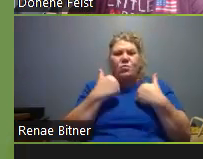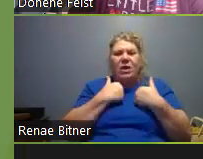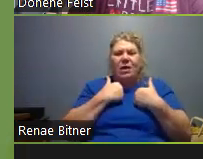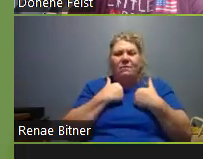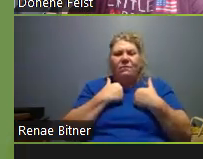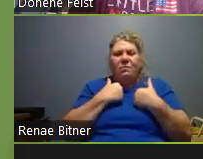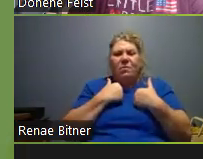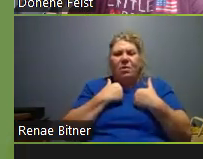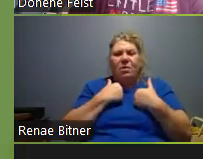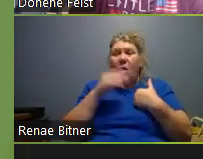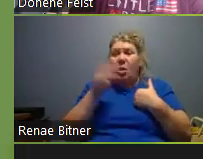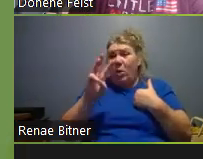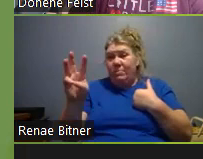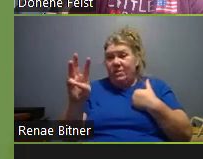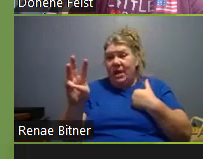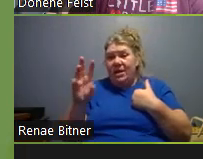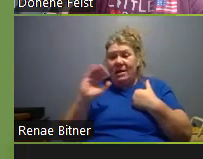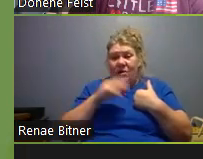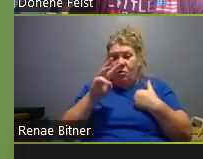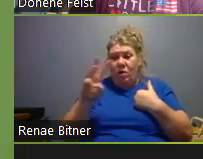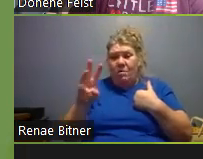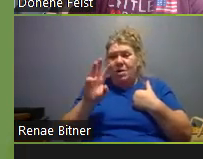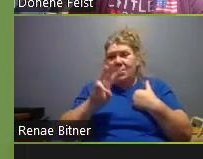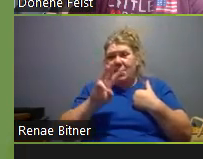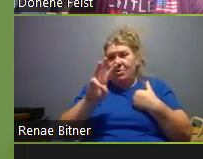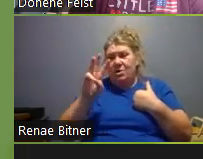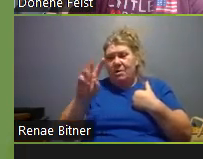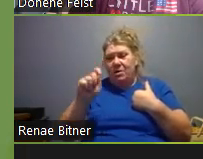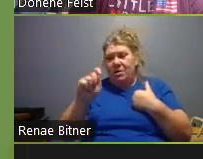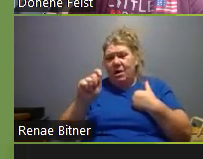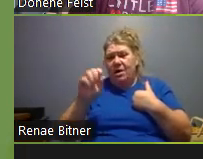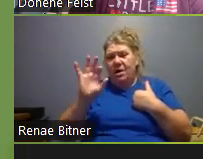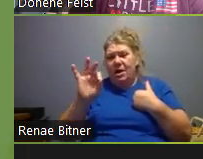our website. If you go to our website,